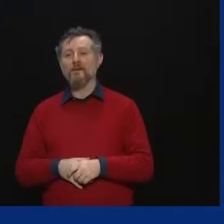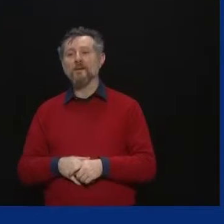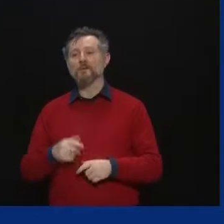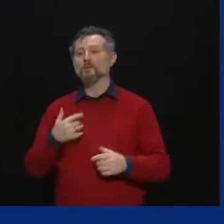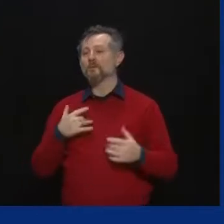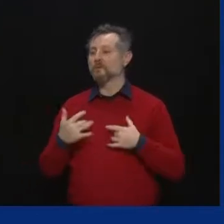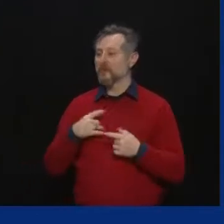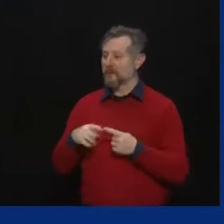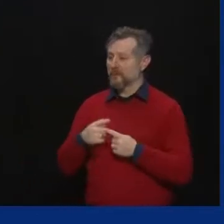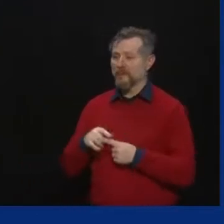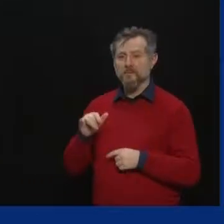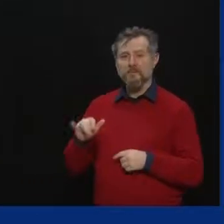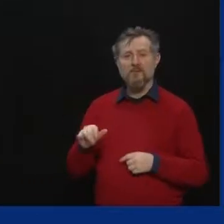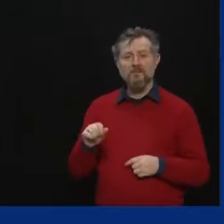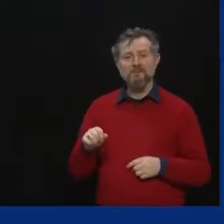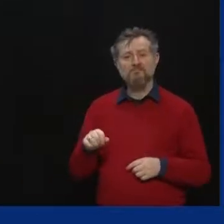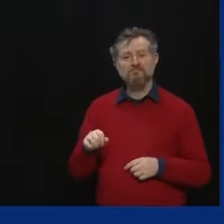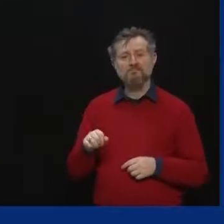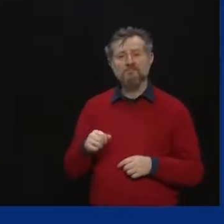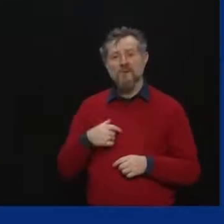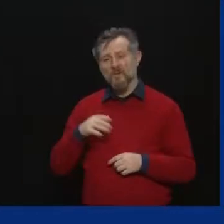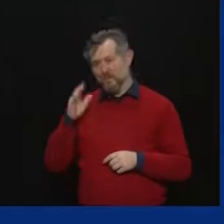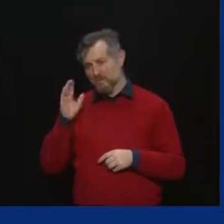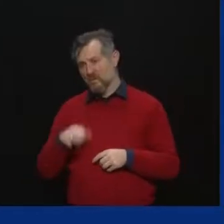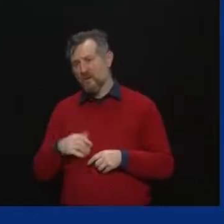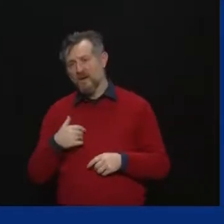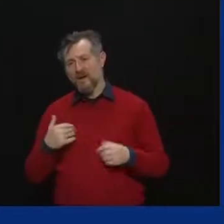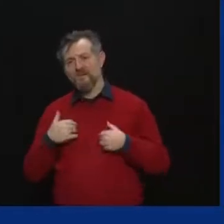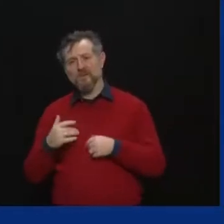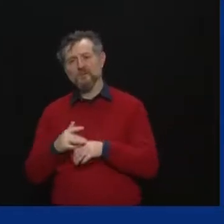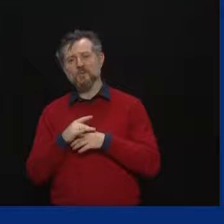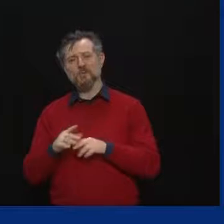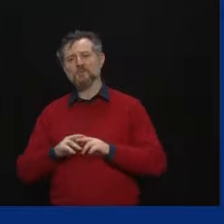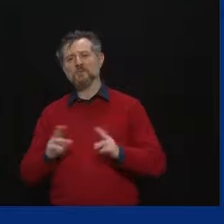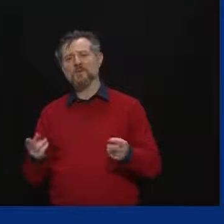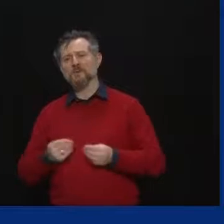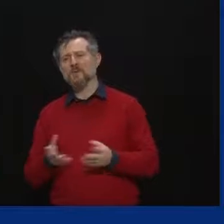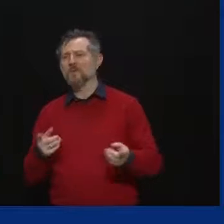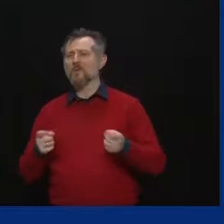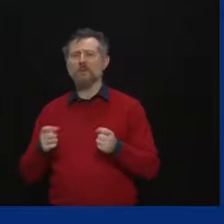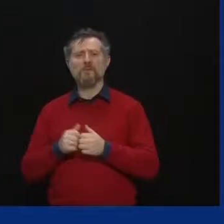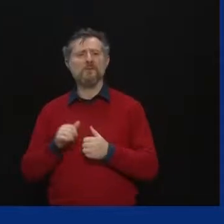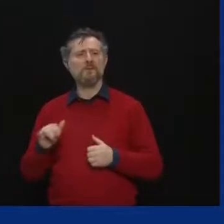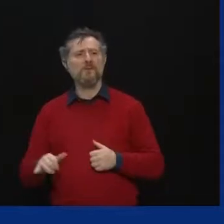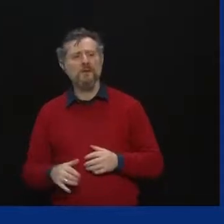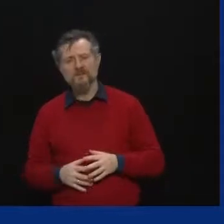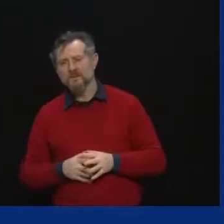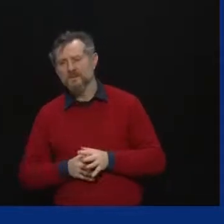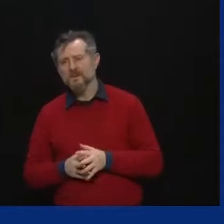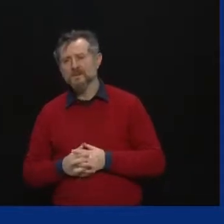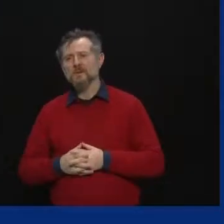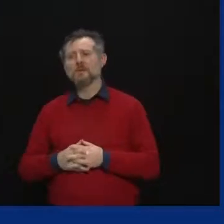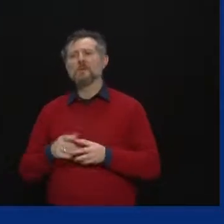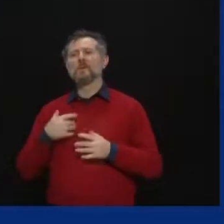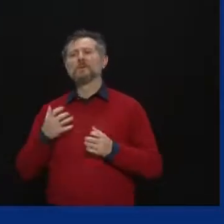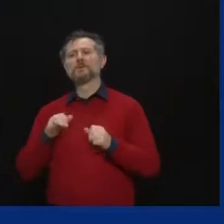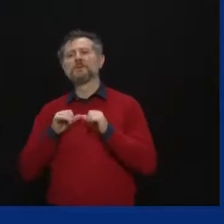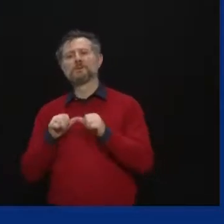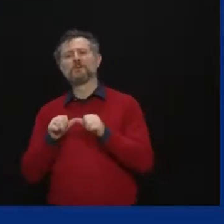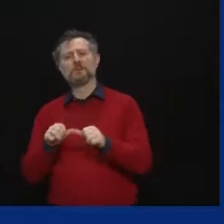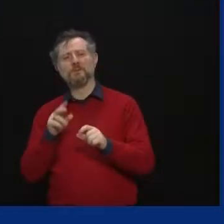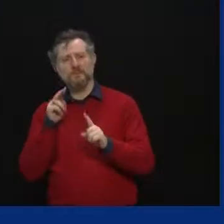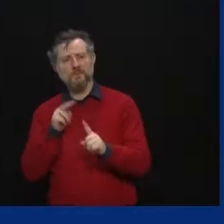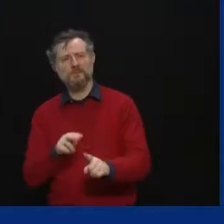but we also know that they have the resources at their disposal to be able to deal with this. And we'll continue keeping a close eye on it.